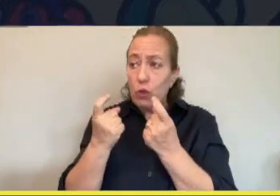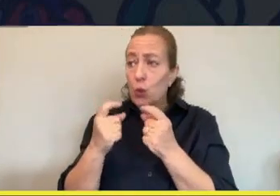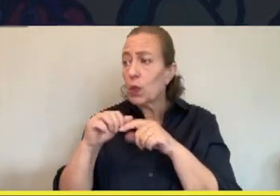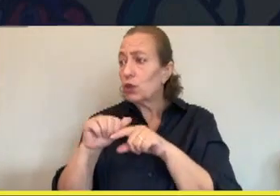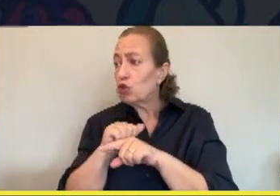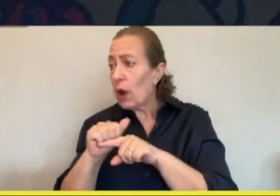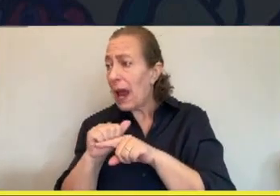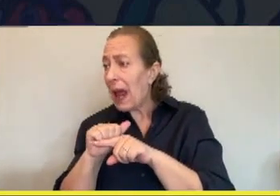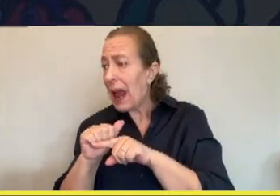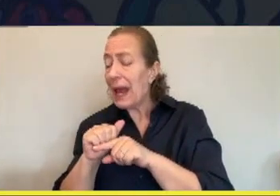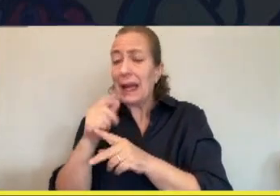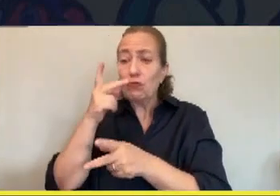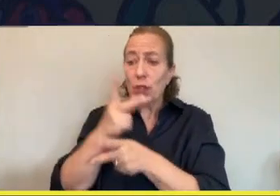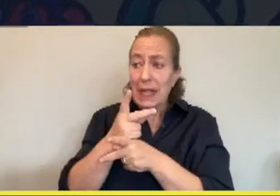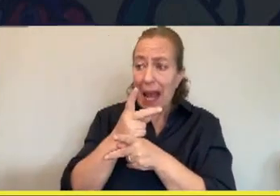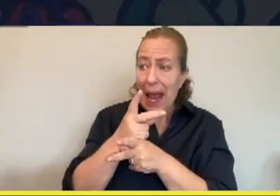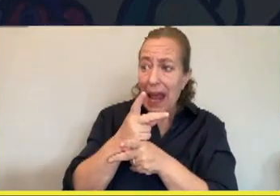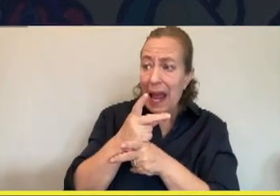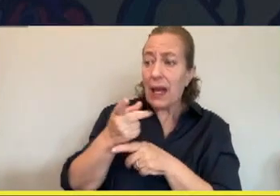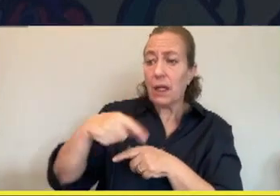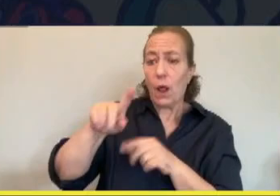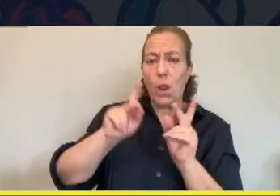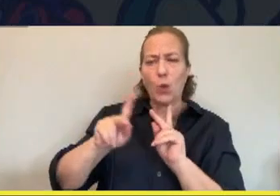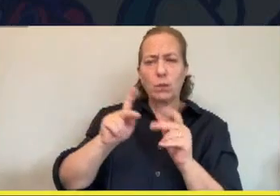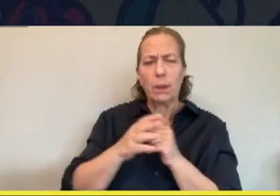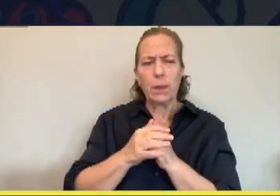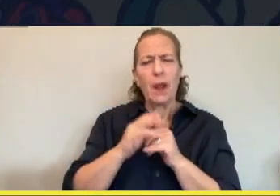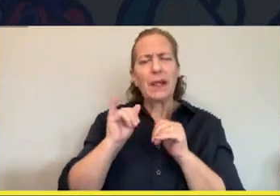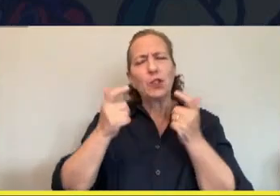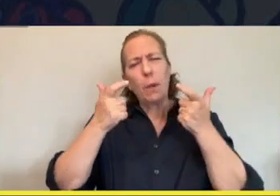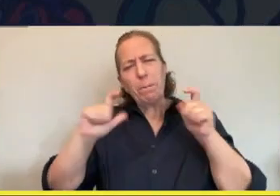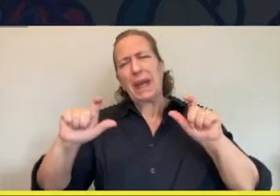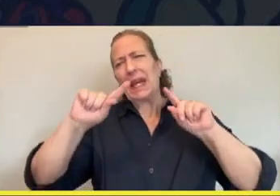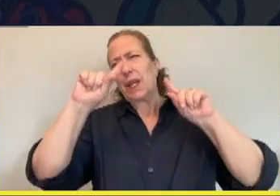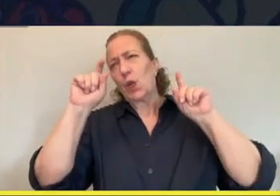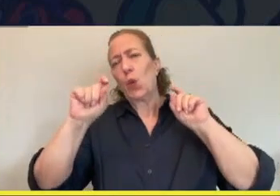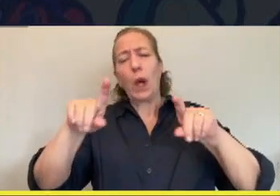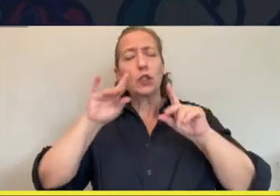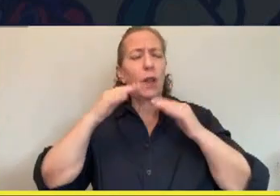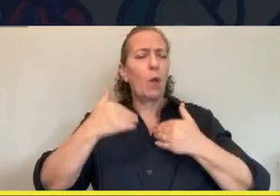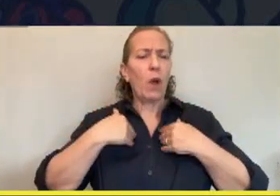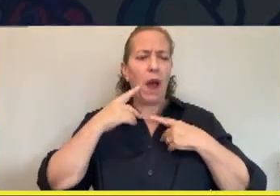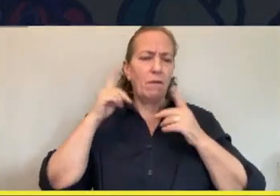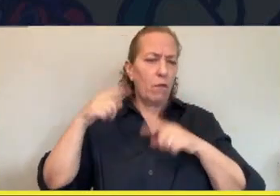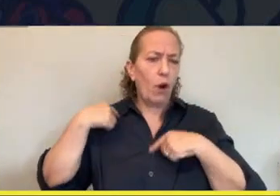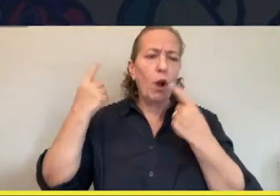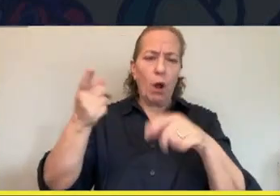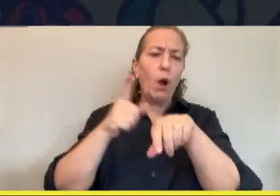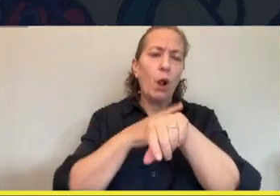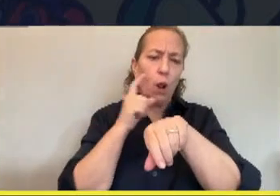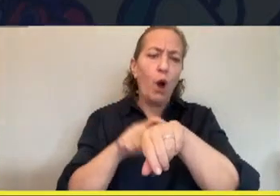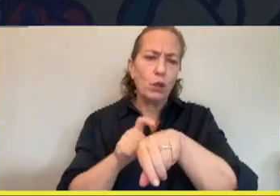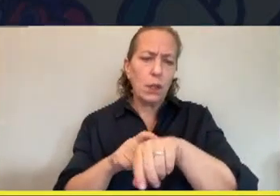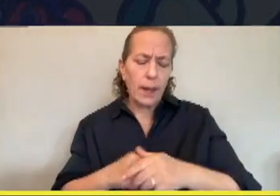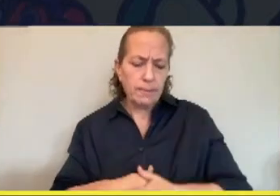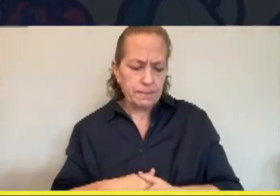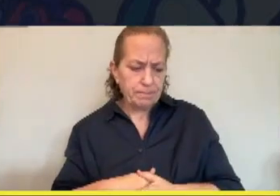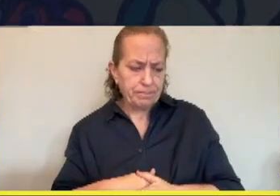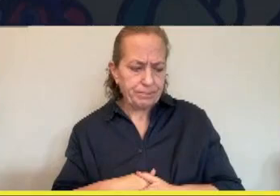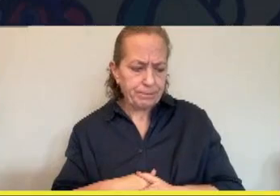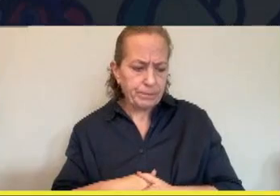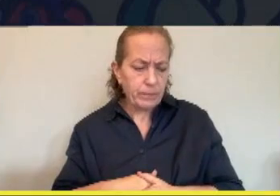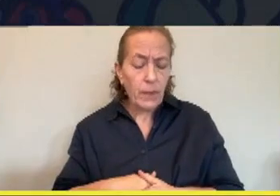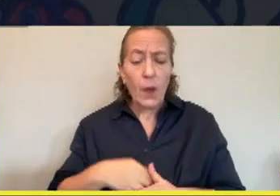these decent jobs? Big picture questions that have been on the table a long time. And then thinking about